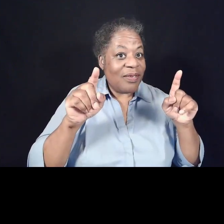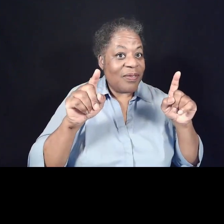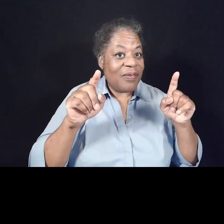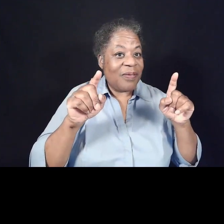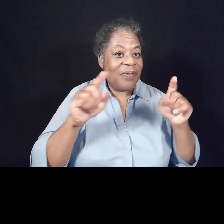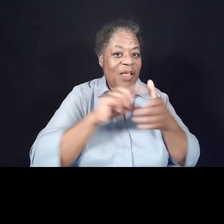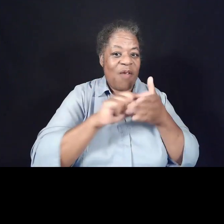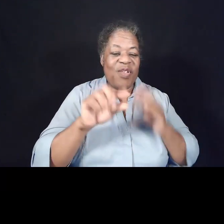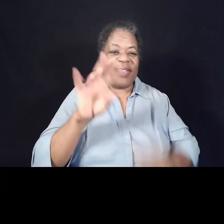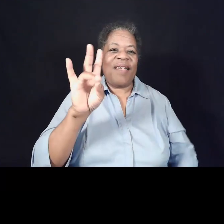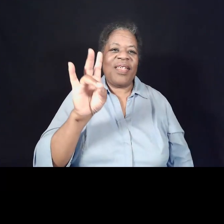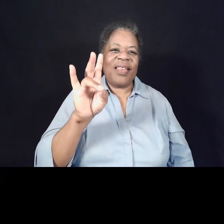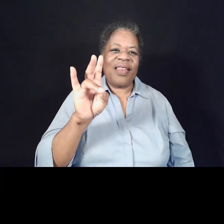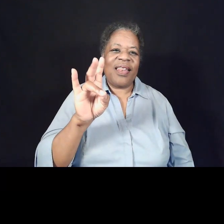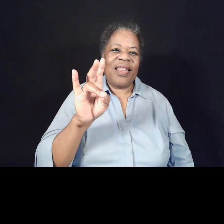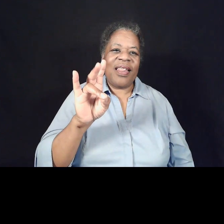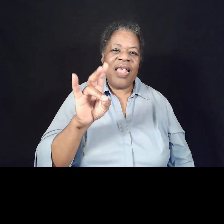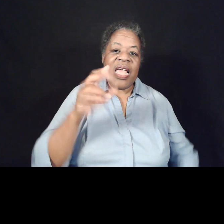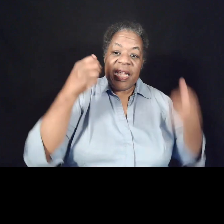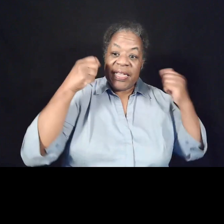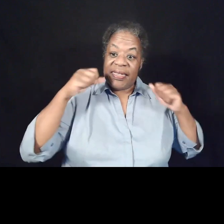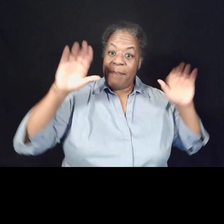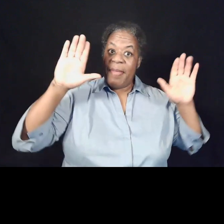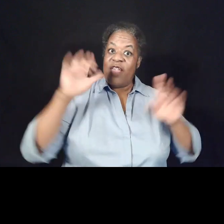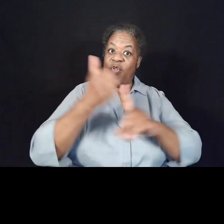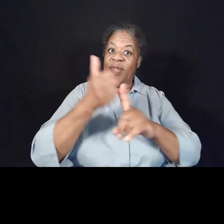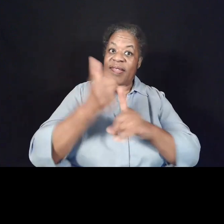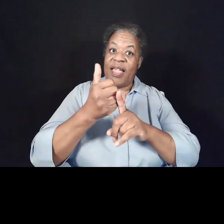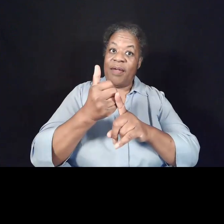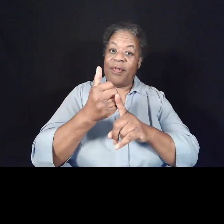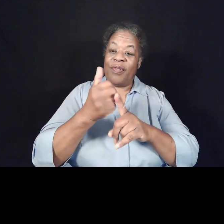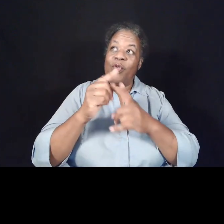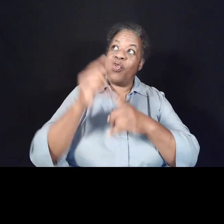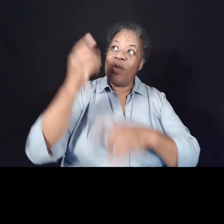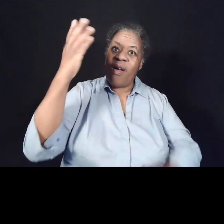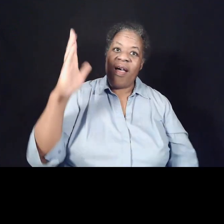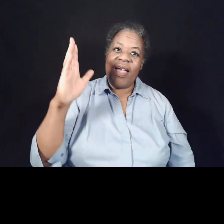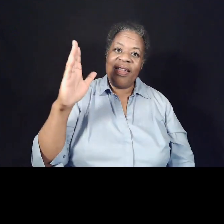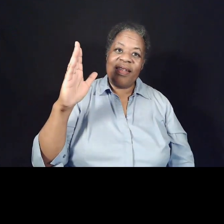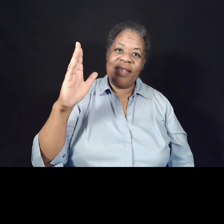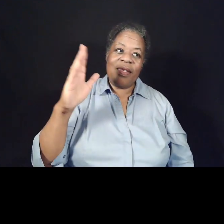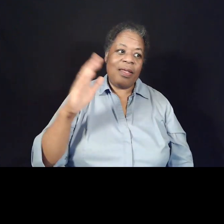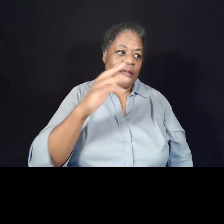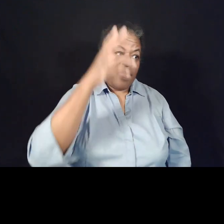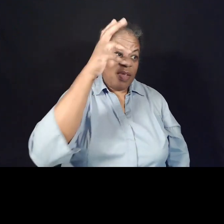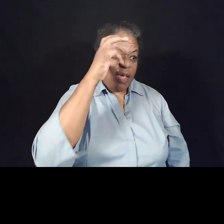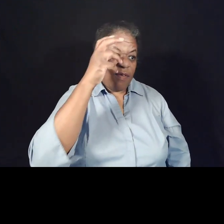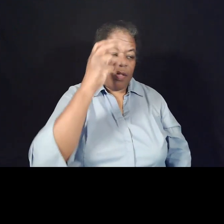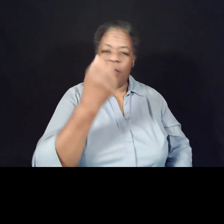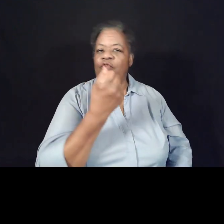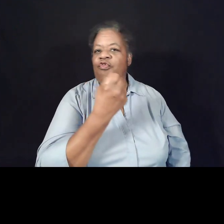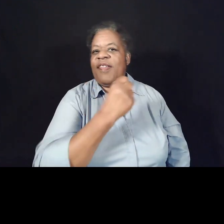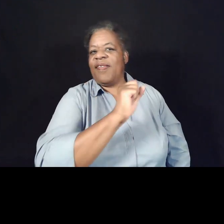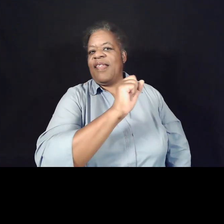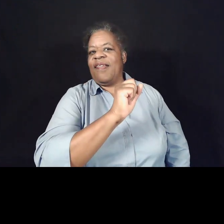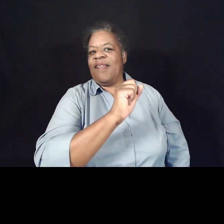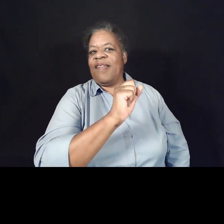verse 7. Submit yourselves then to God. Resist the devil, and he will flee